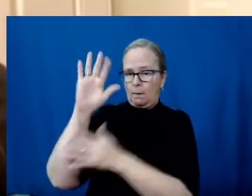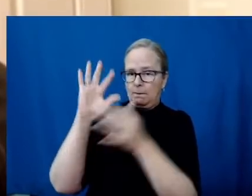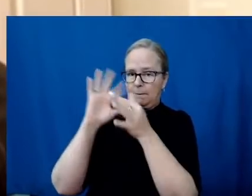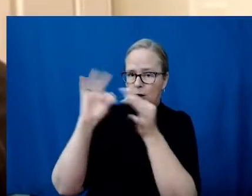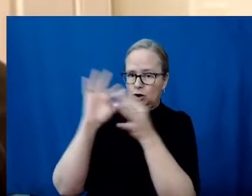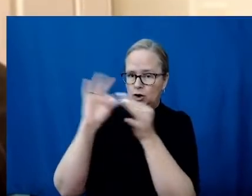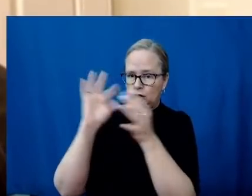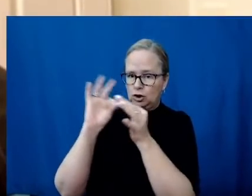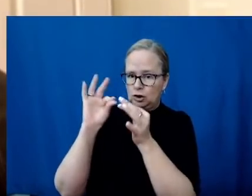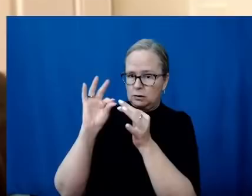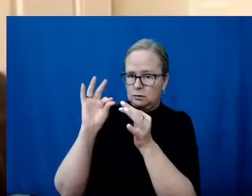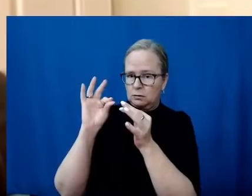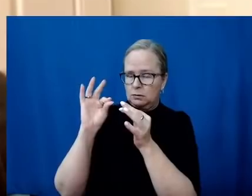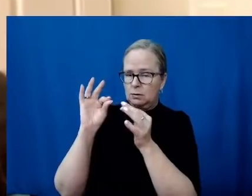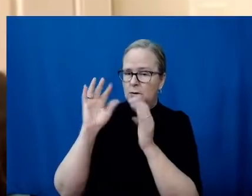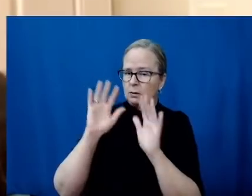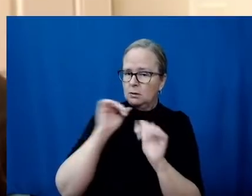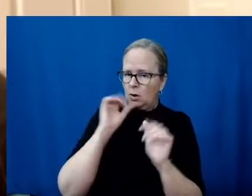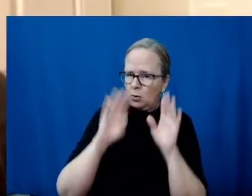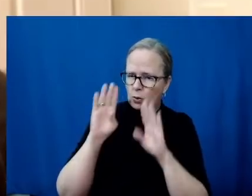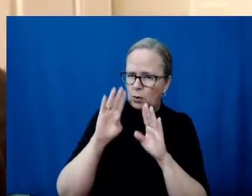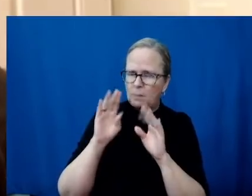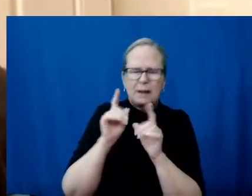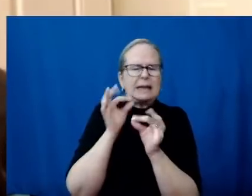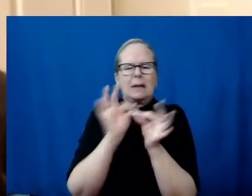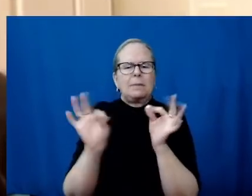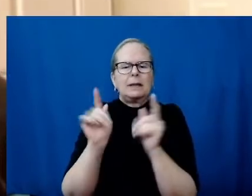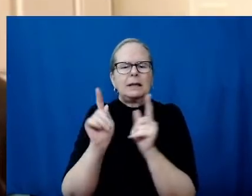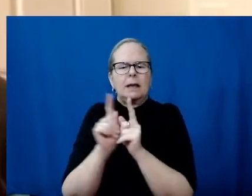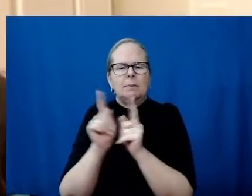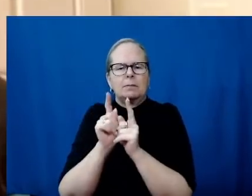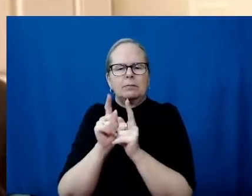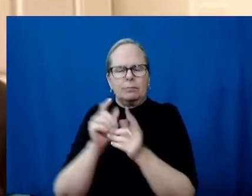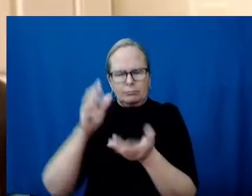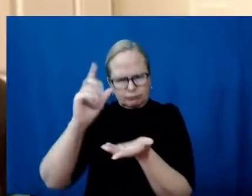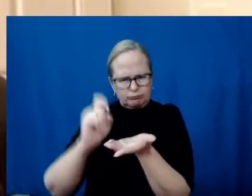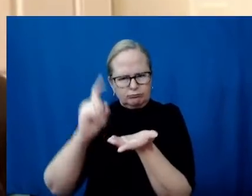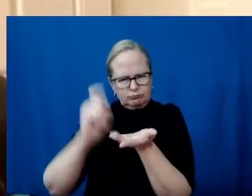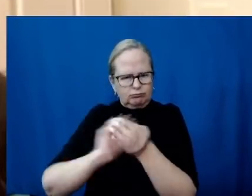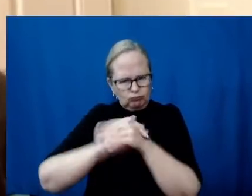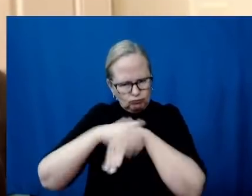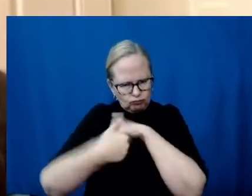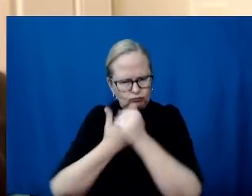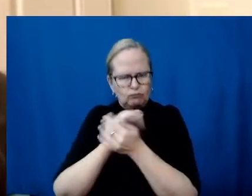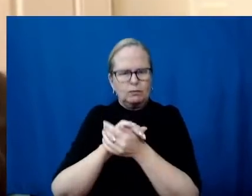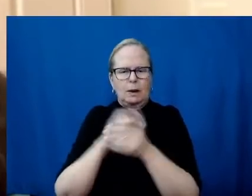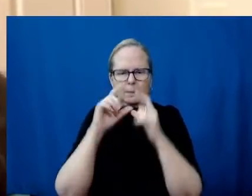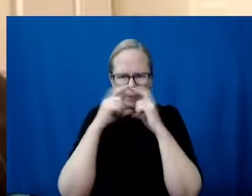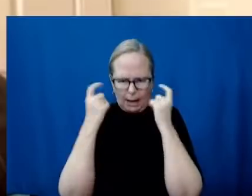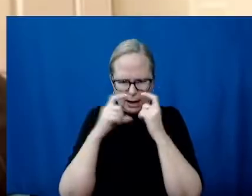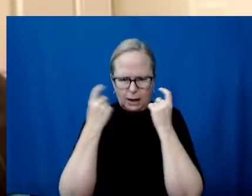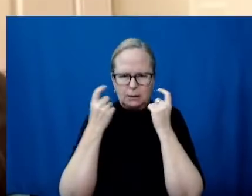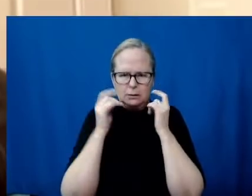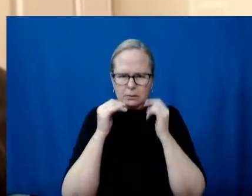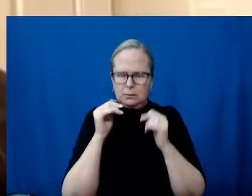restrictions, or the simple things like washing hands, masking, decreasing your contacts, and those simple things that are helping us while we're struggling,